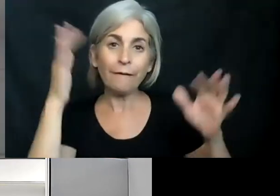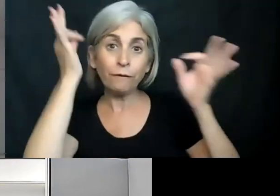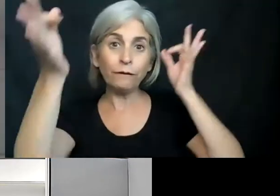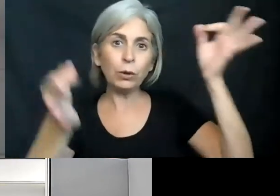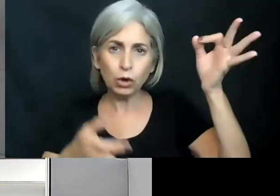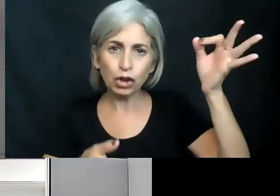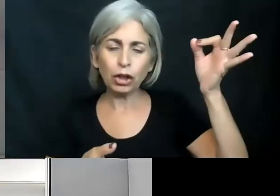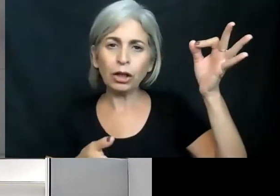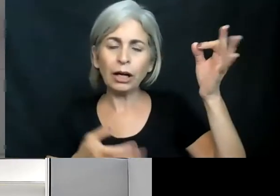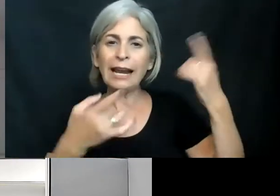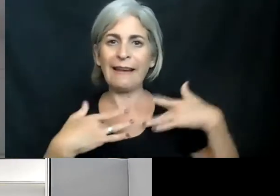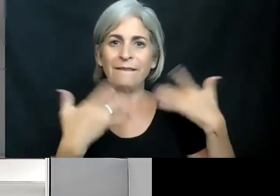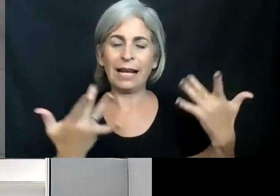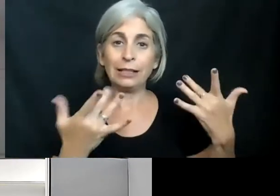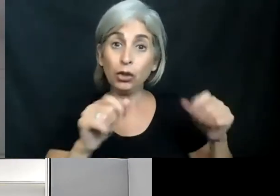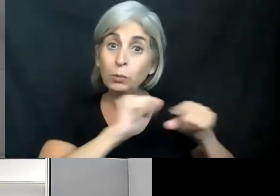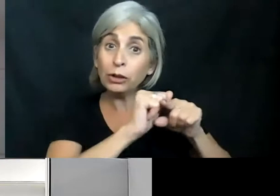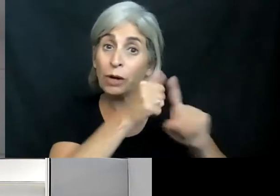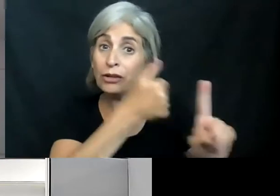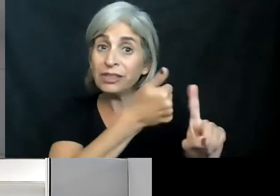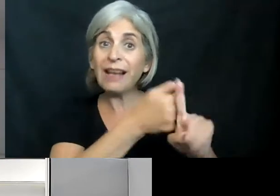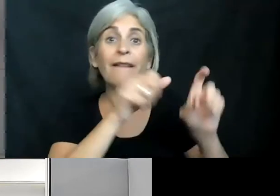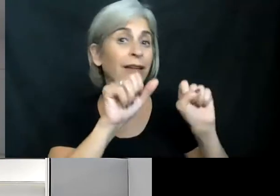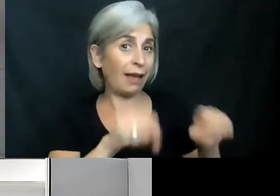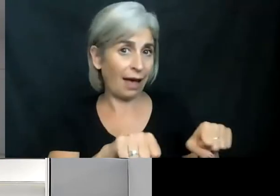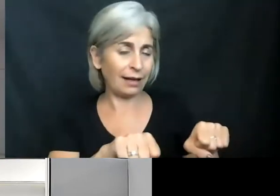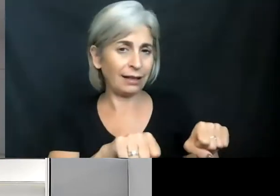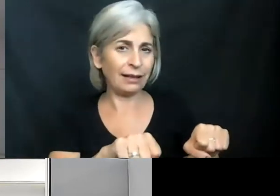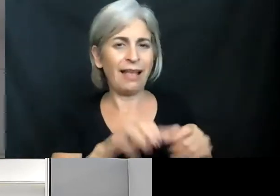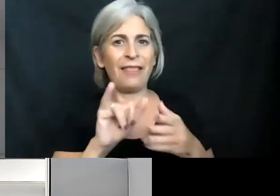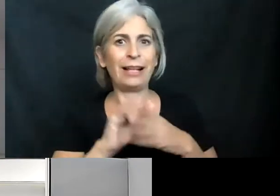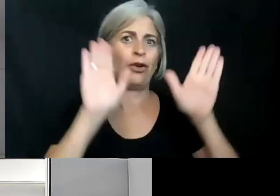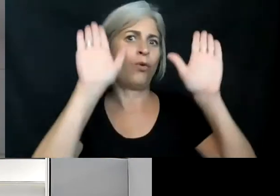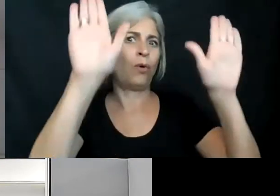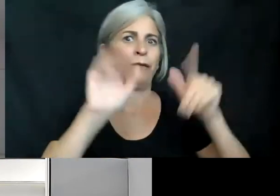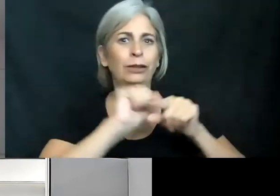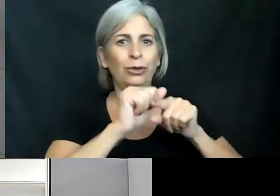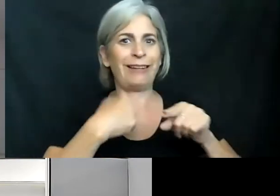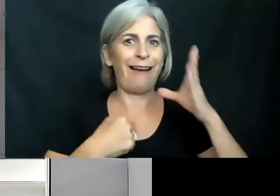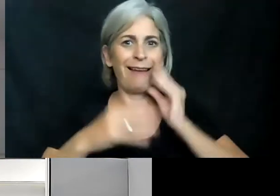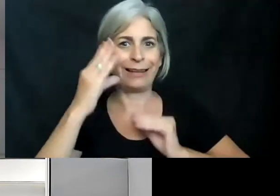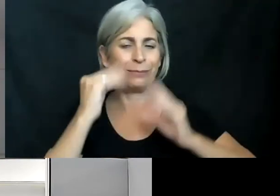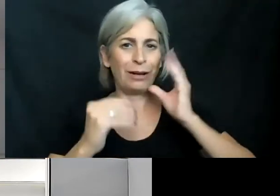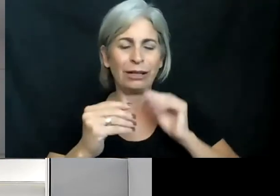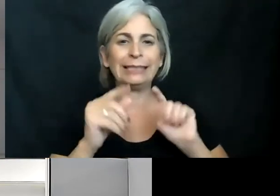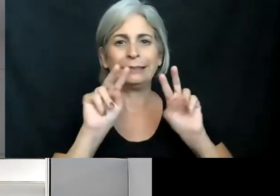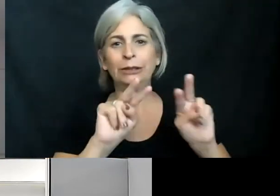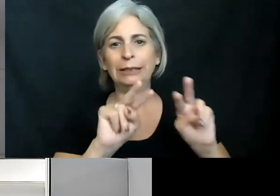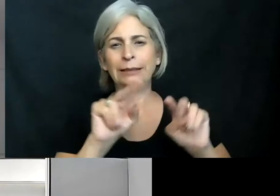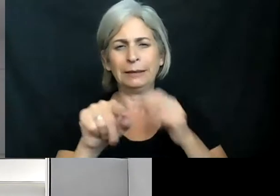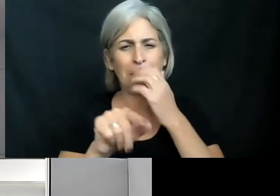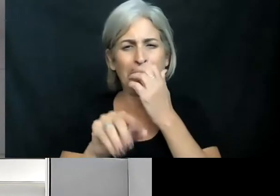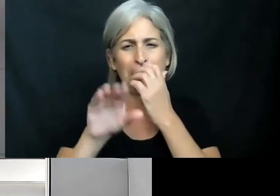up. So you can be trained yourself, which is a great training that I went through. You can check them out at climatereality